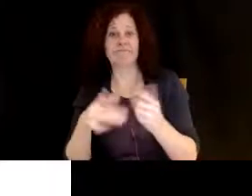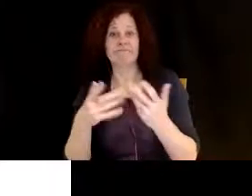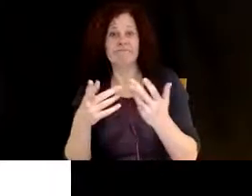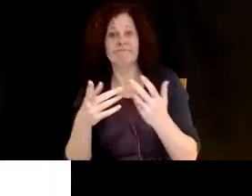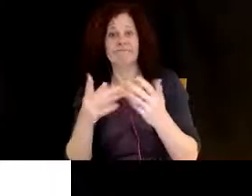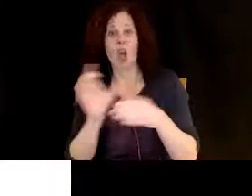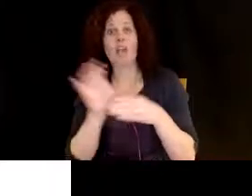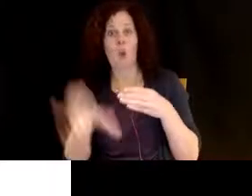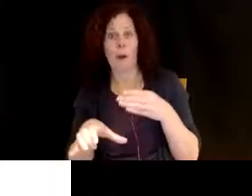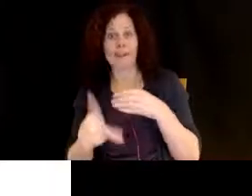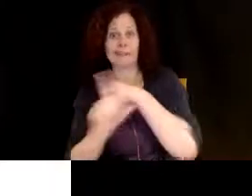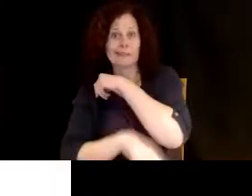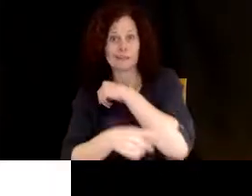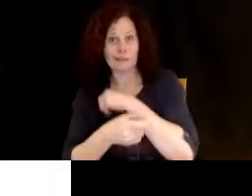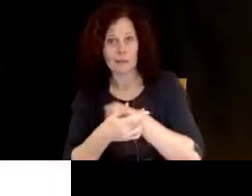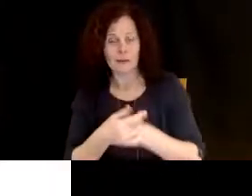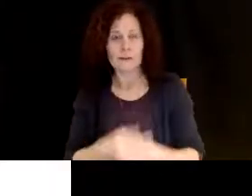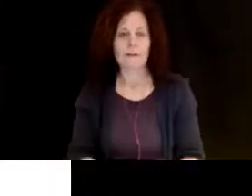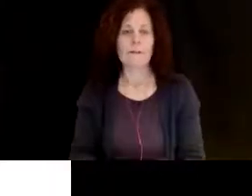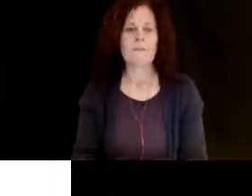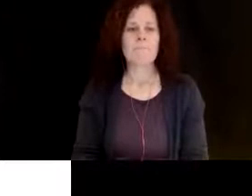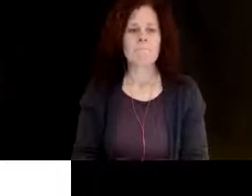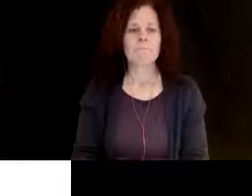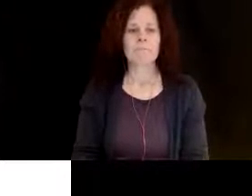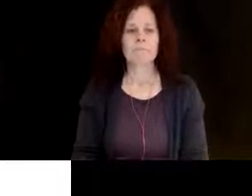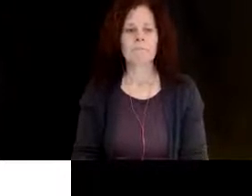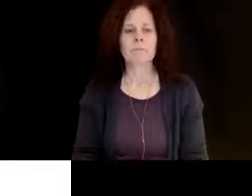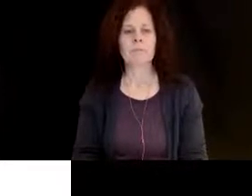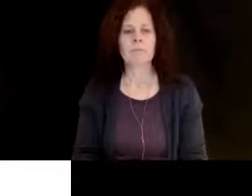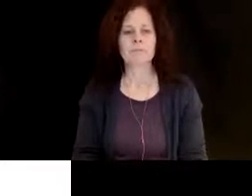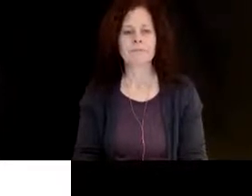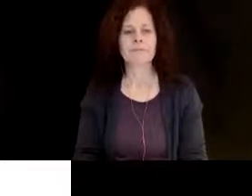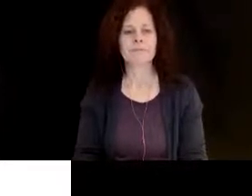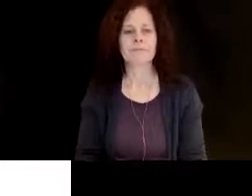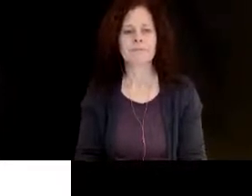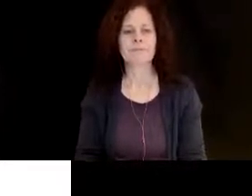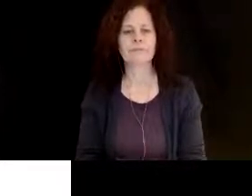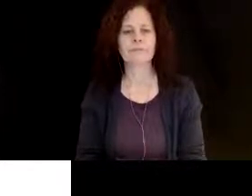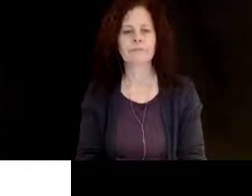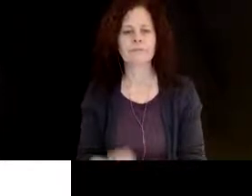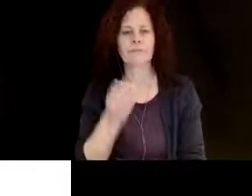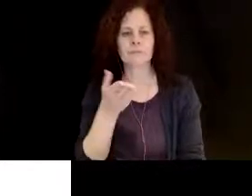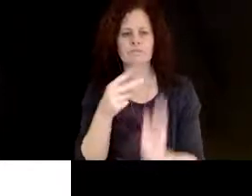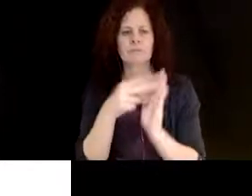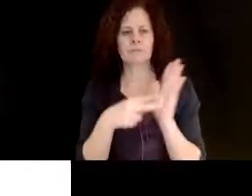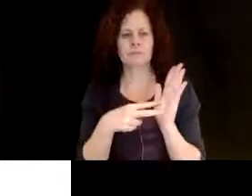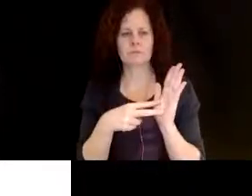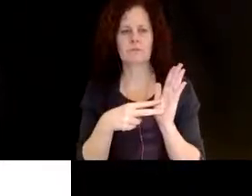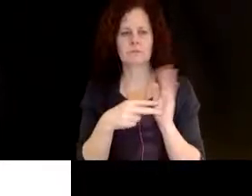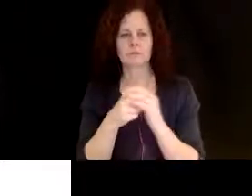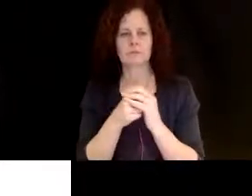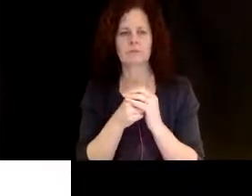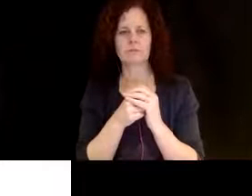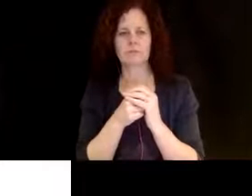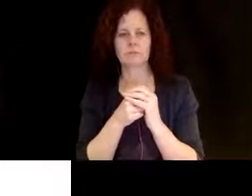about ADA. There's often, as we all know, a lack of ADA compliance. And we saw